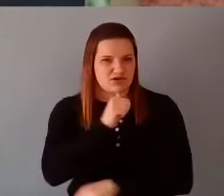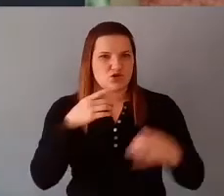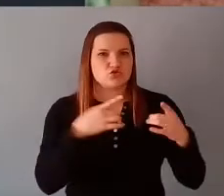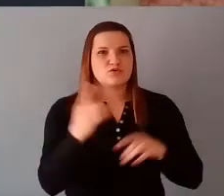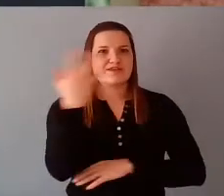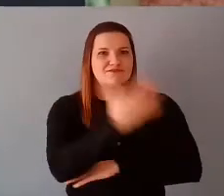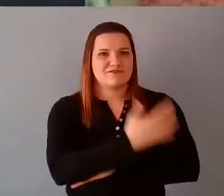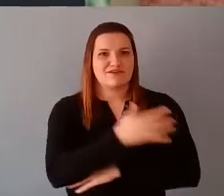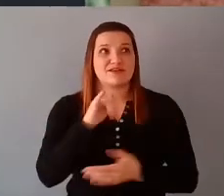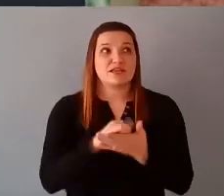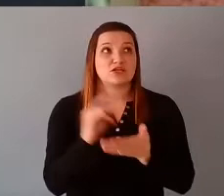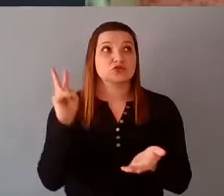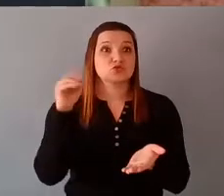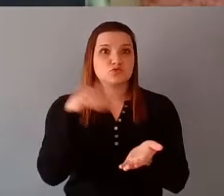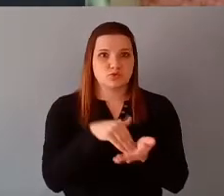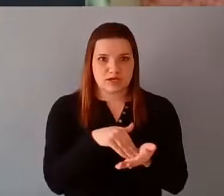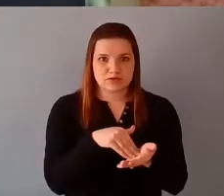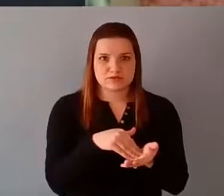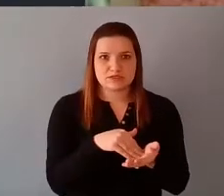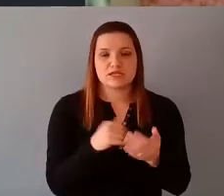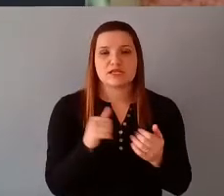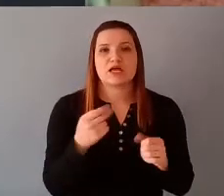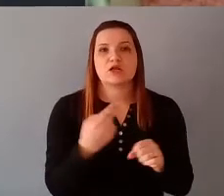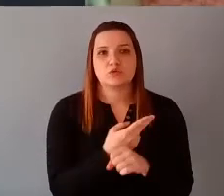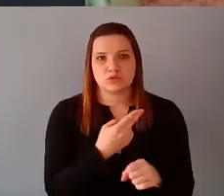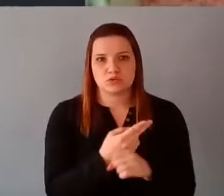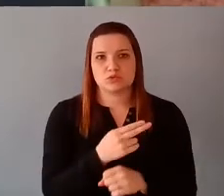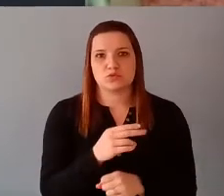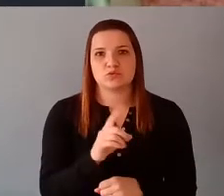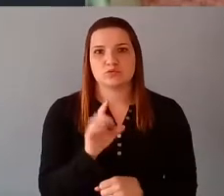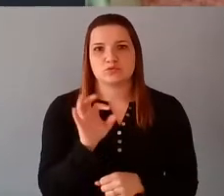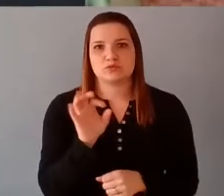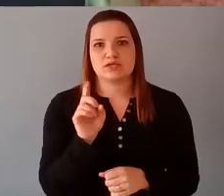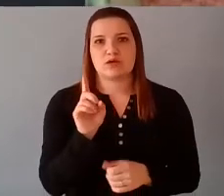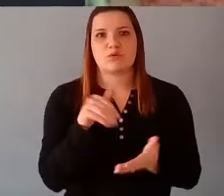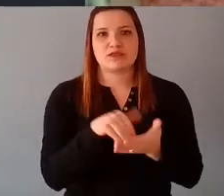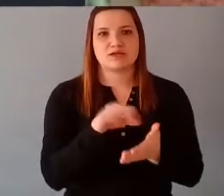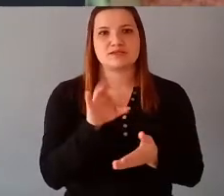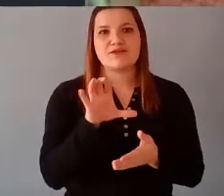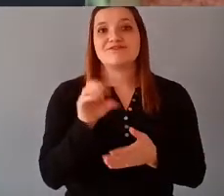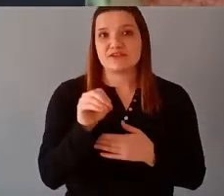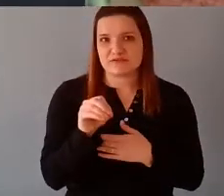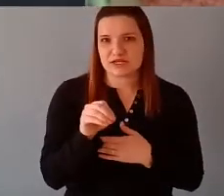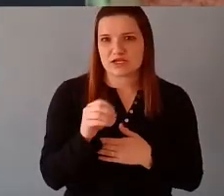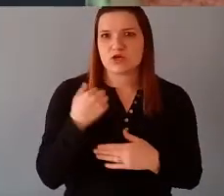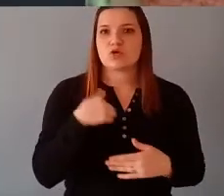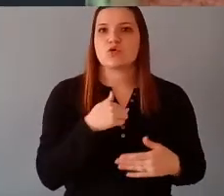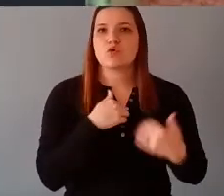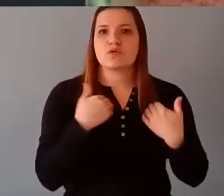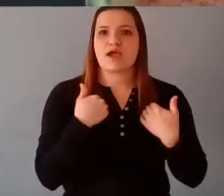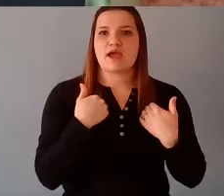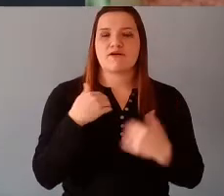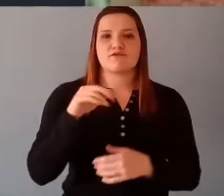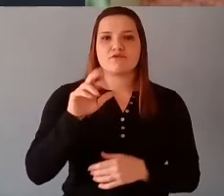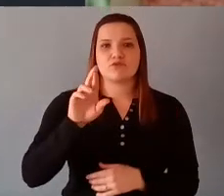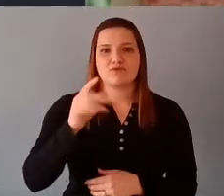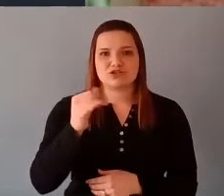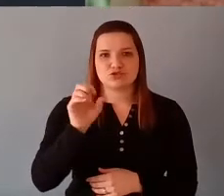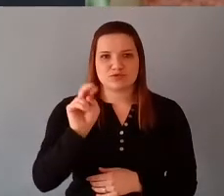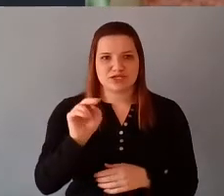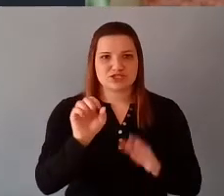That'd be 2,000, which would use up those 1,950. We have a registration